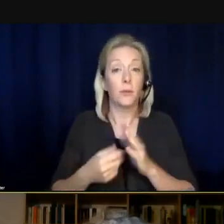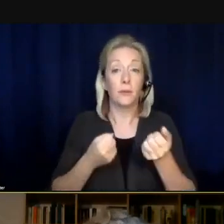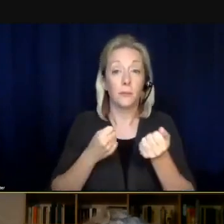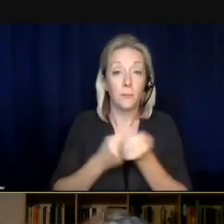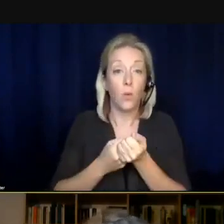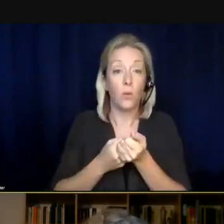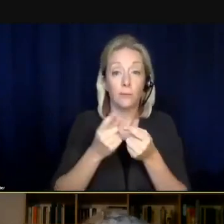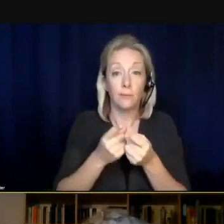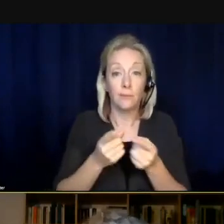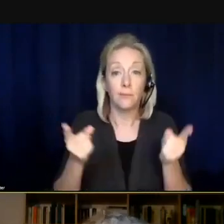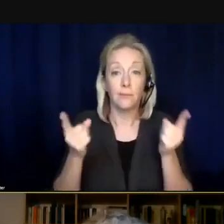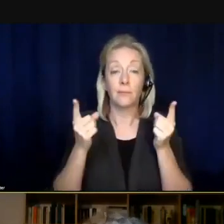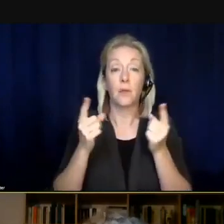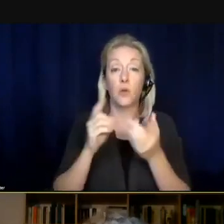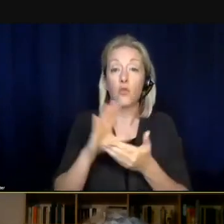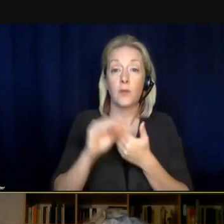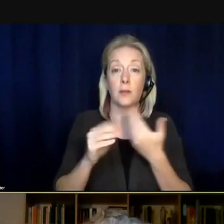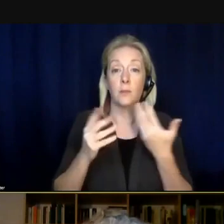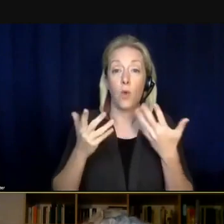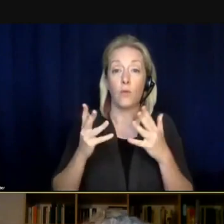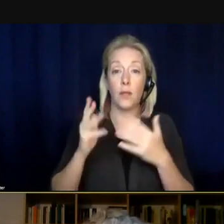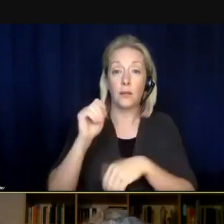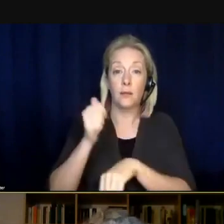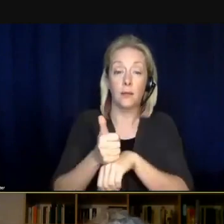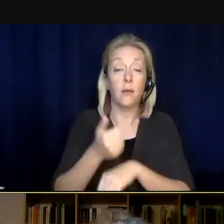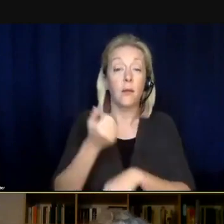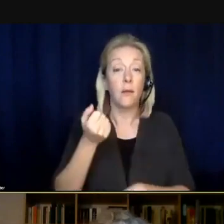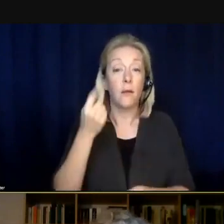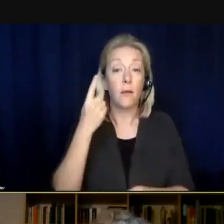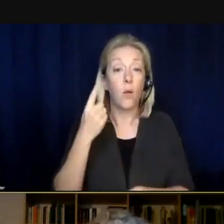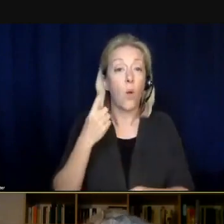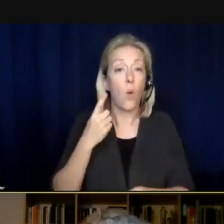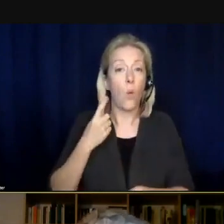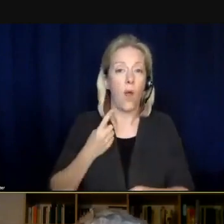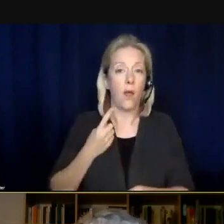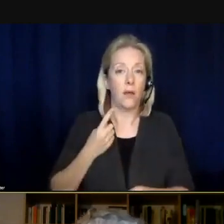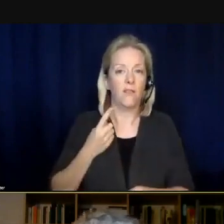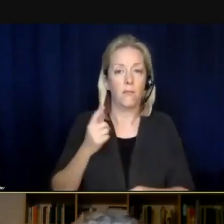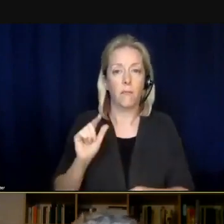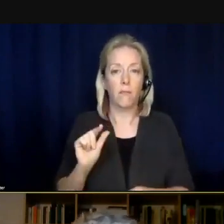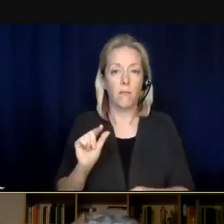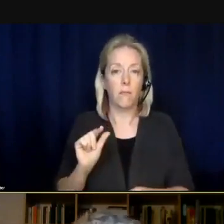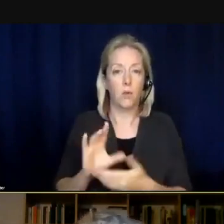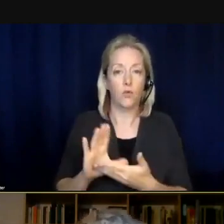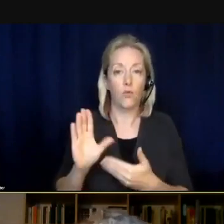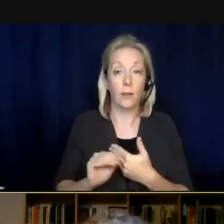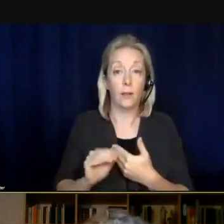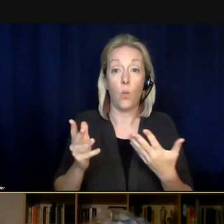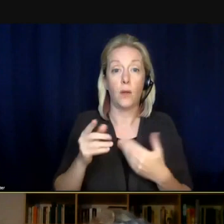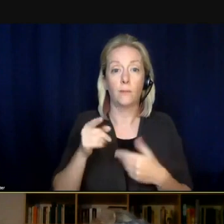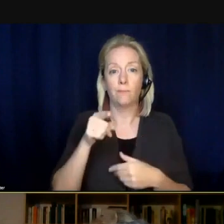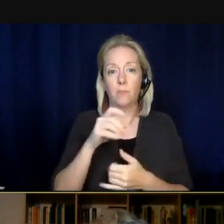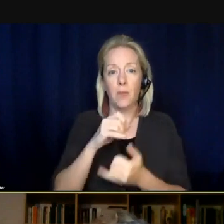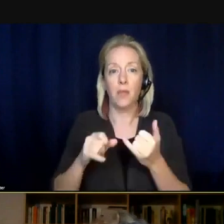support any curriculum that you have. But there is one piece of curriculum, and that's Signing Science